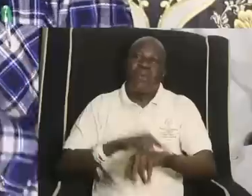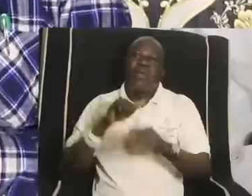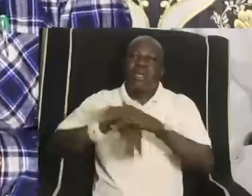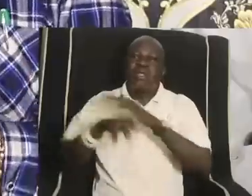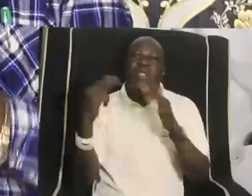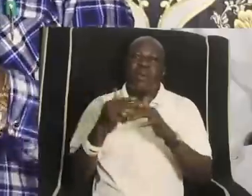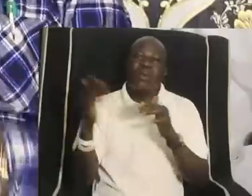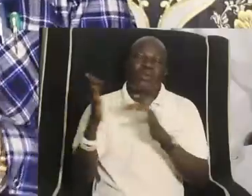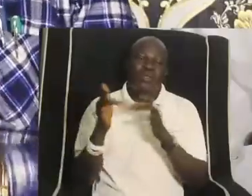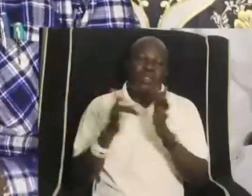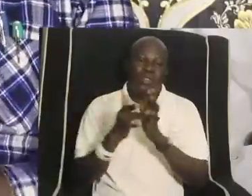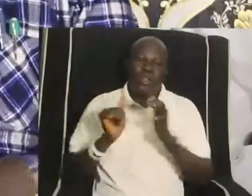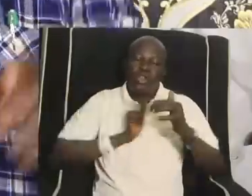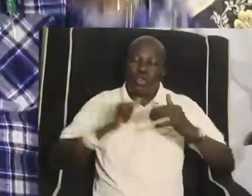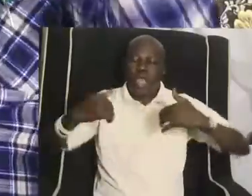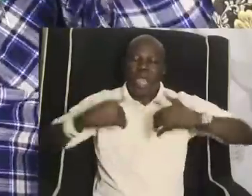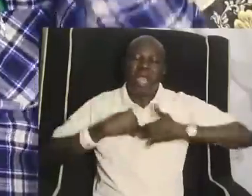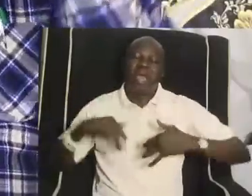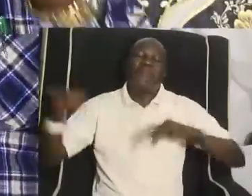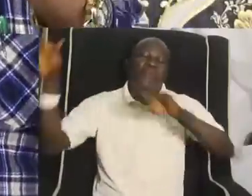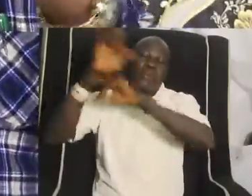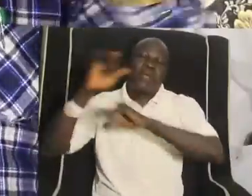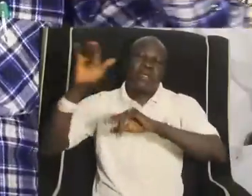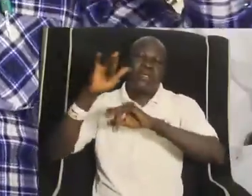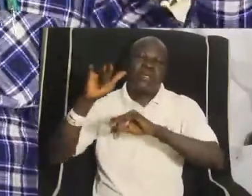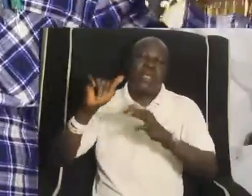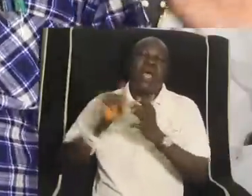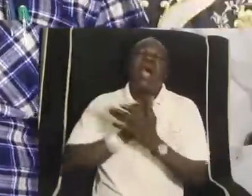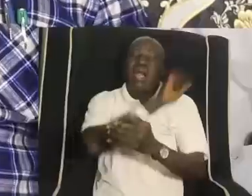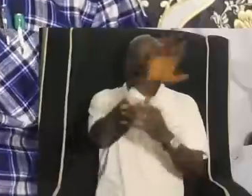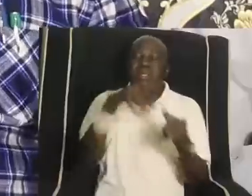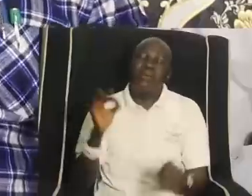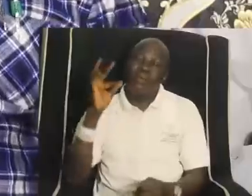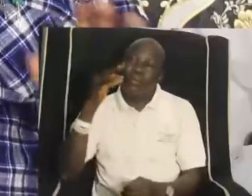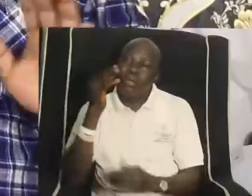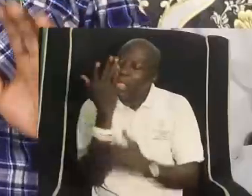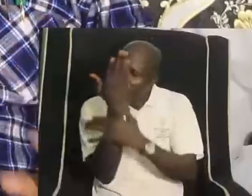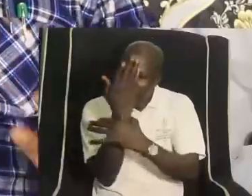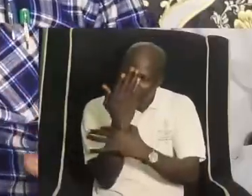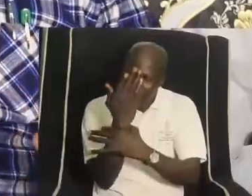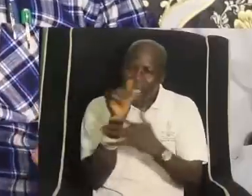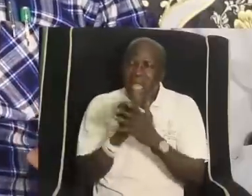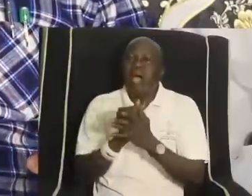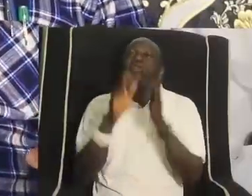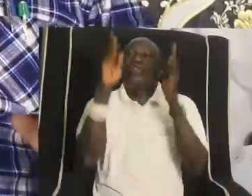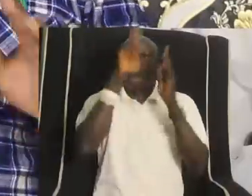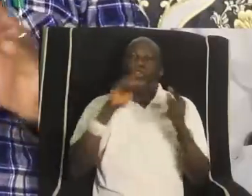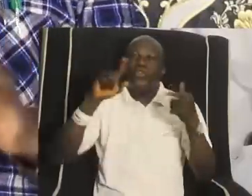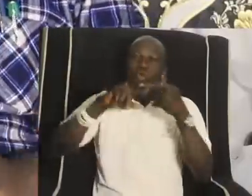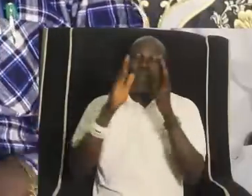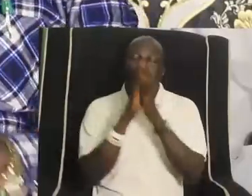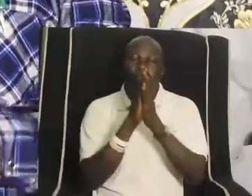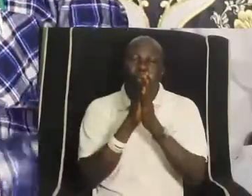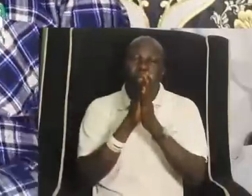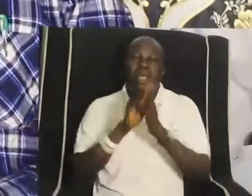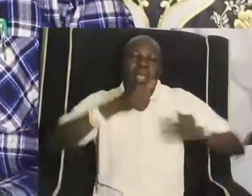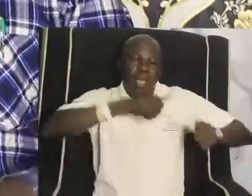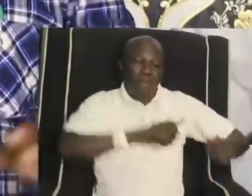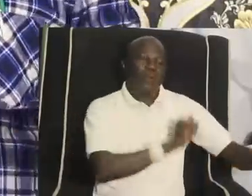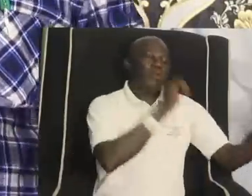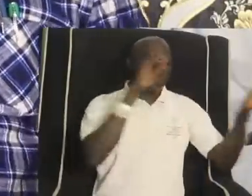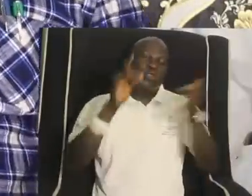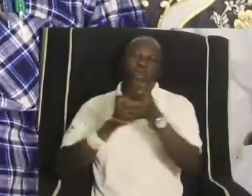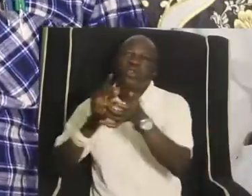ko Jesu. In the name of Jesus. Wari anugba. Ye ki eso ko wa lowo. Let your fruit be. O la fi gbadura. That's all. Apostle